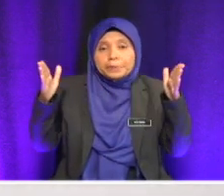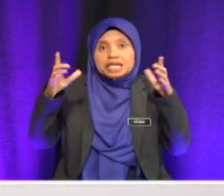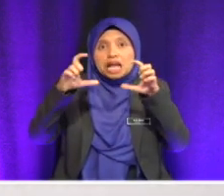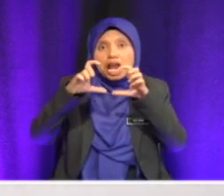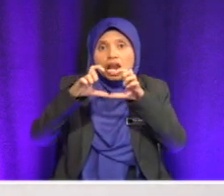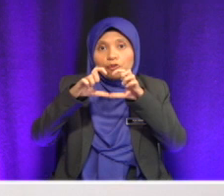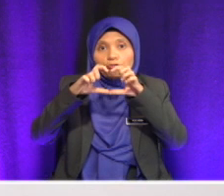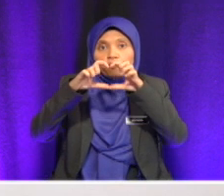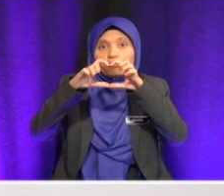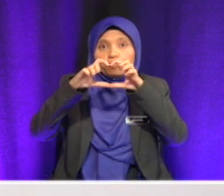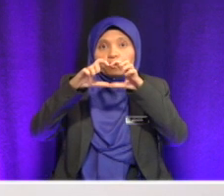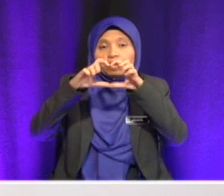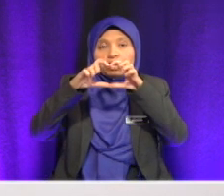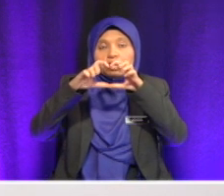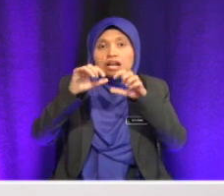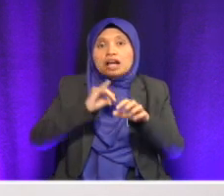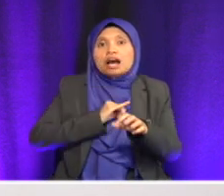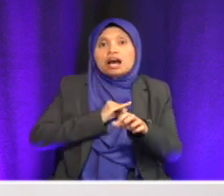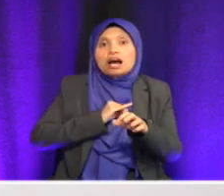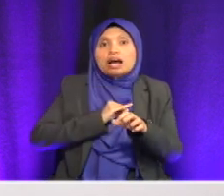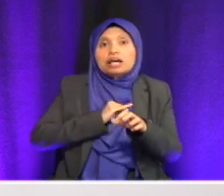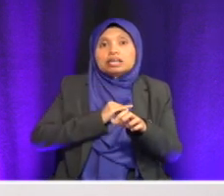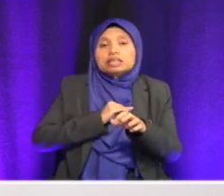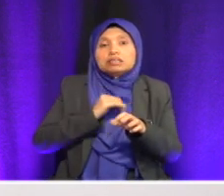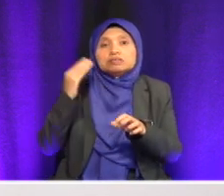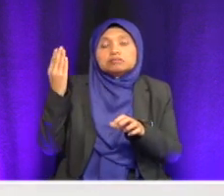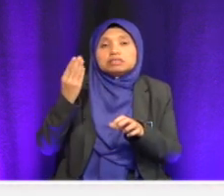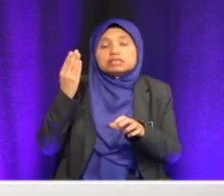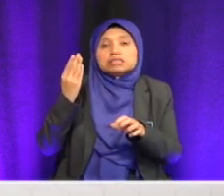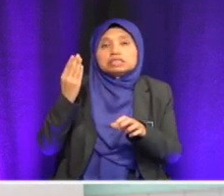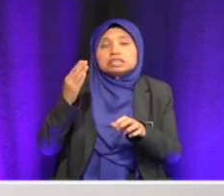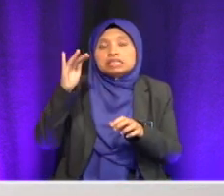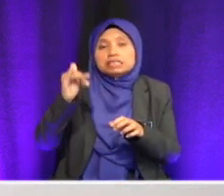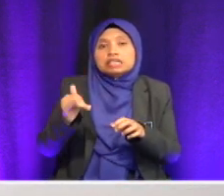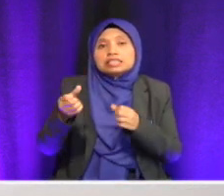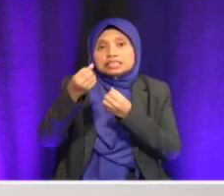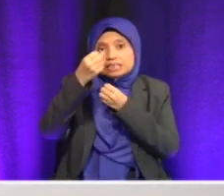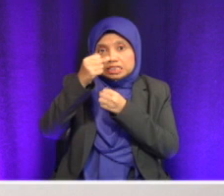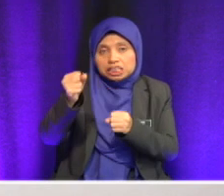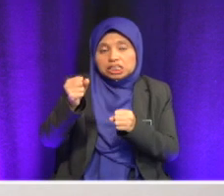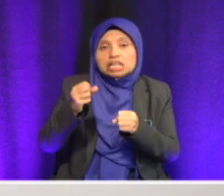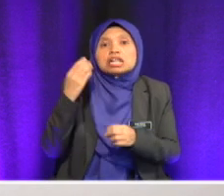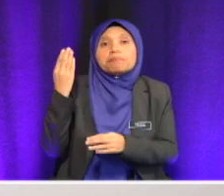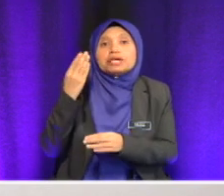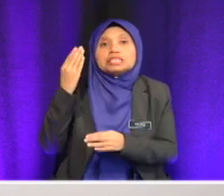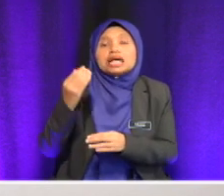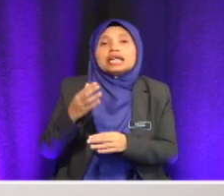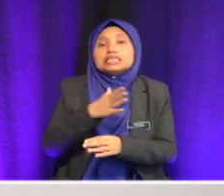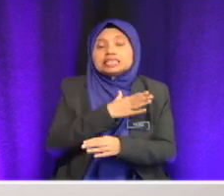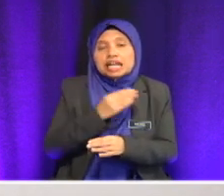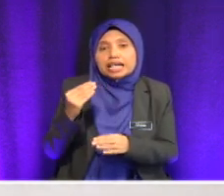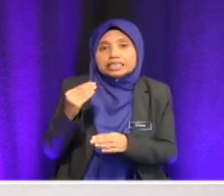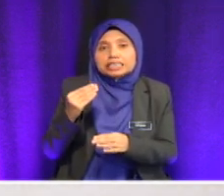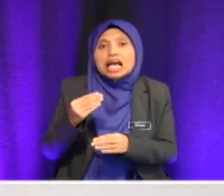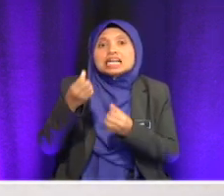the Okay. question, Laili. Unusual and loyalty. Unusual. Like- and loyalty. I was going